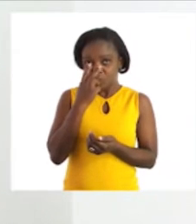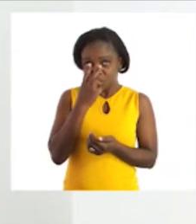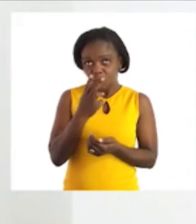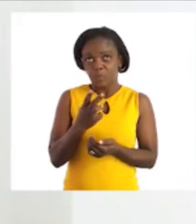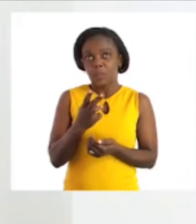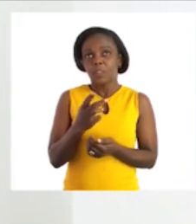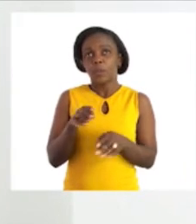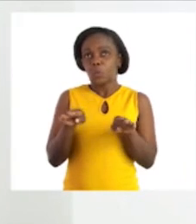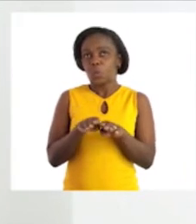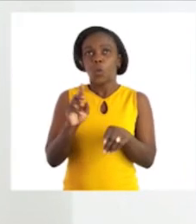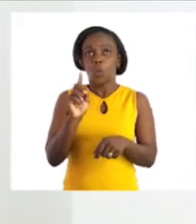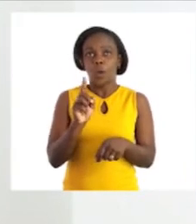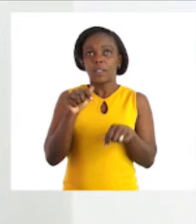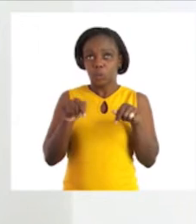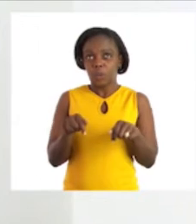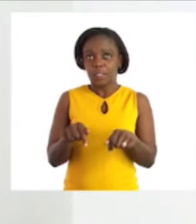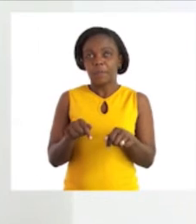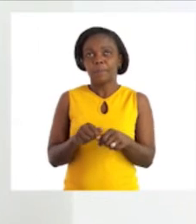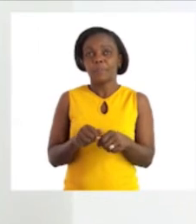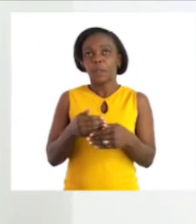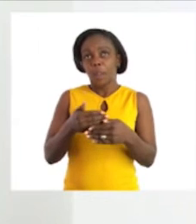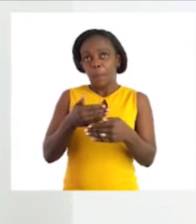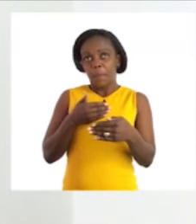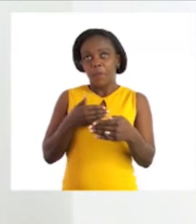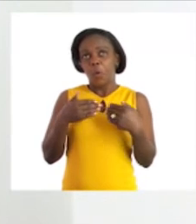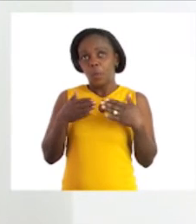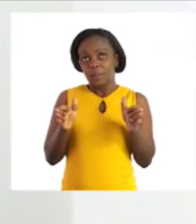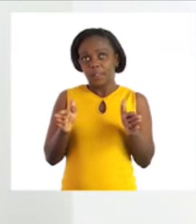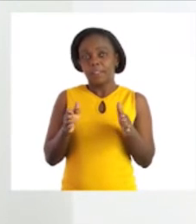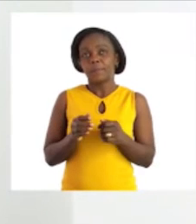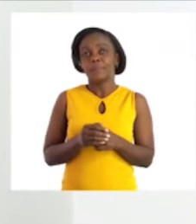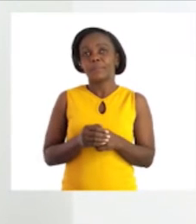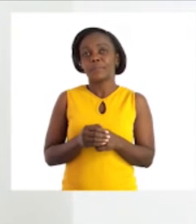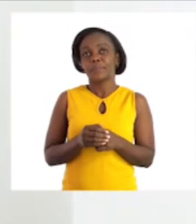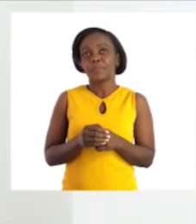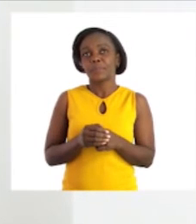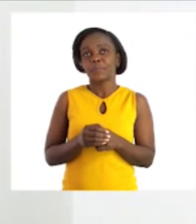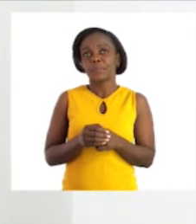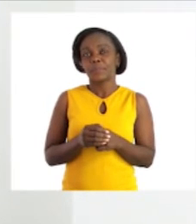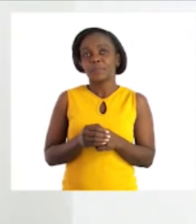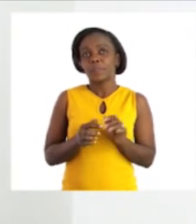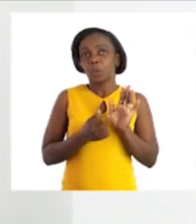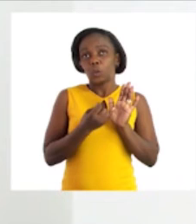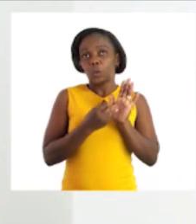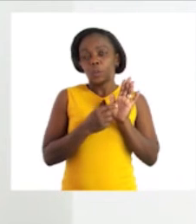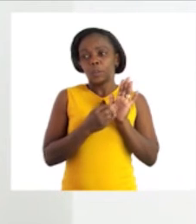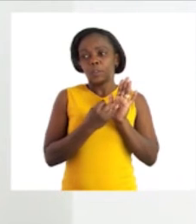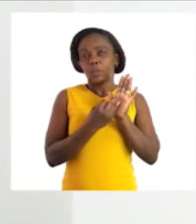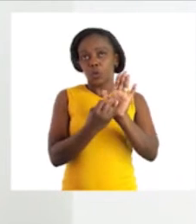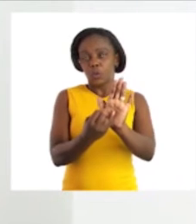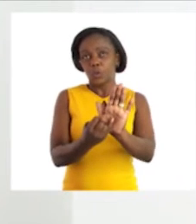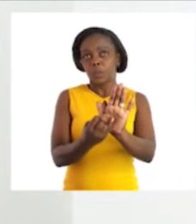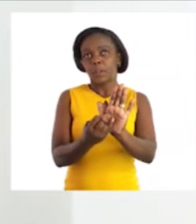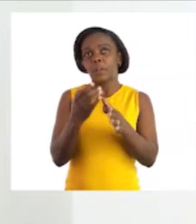today. Now, before we start with our new lesson of today, I would like to introduce my new friend